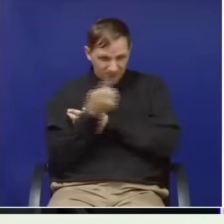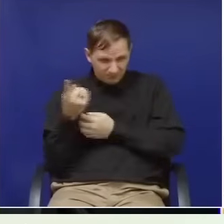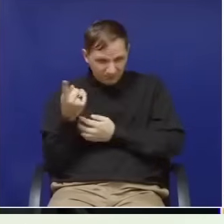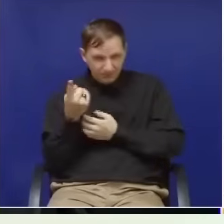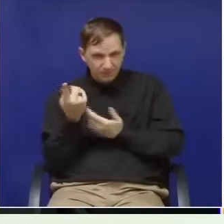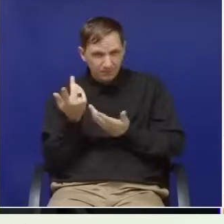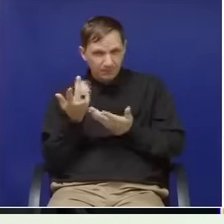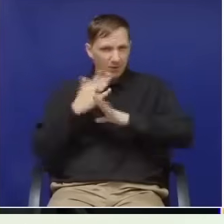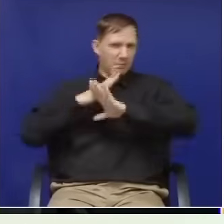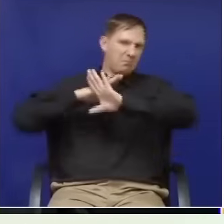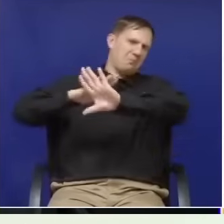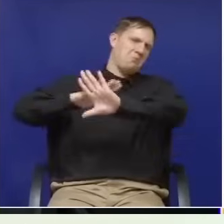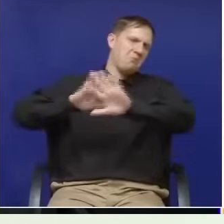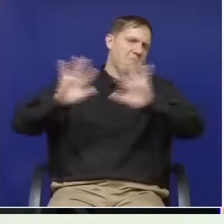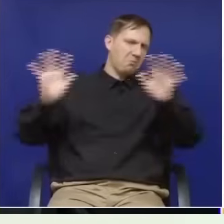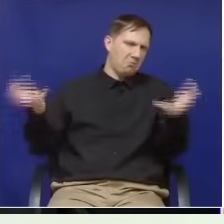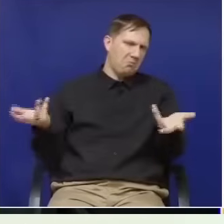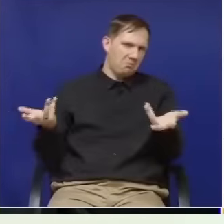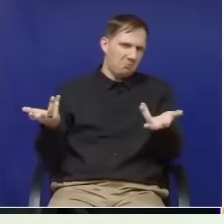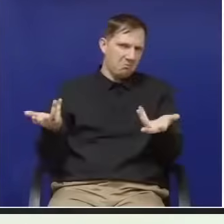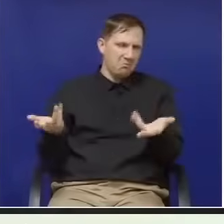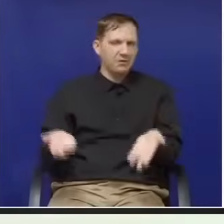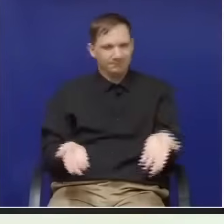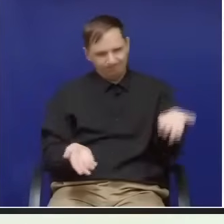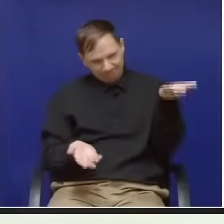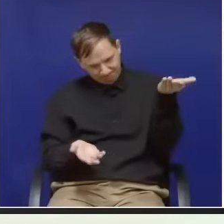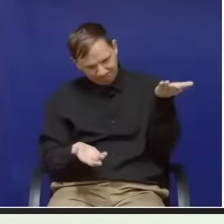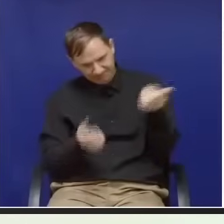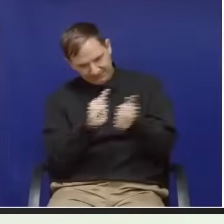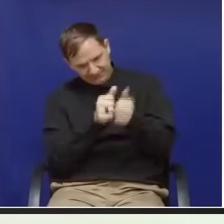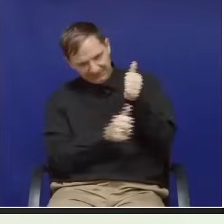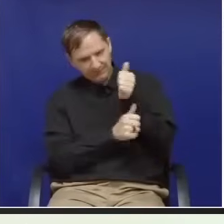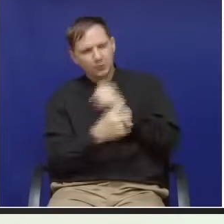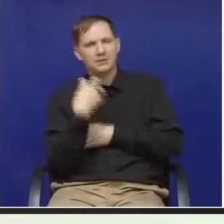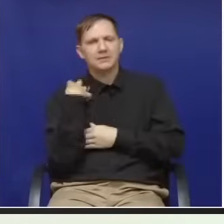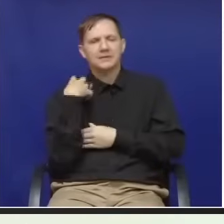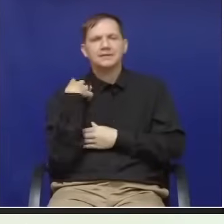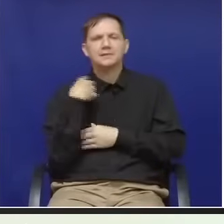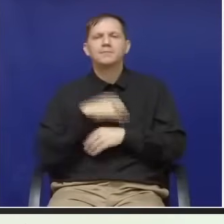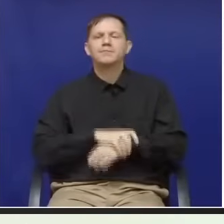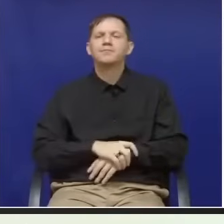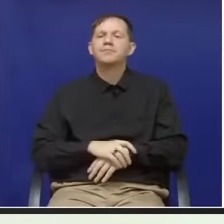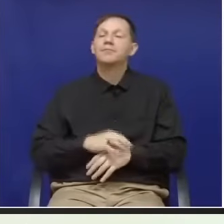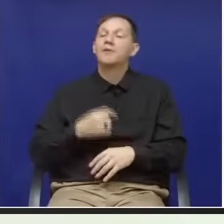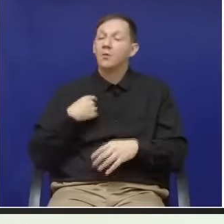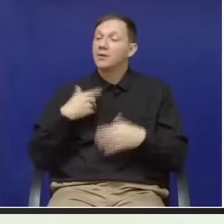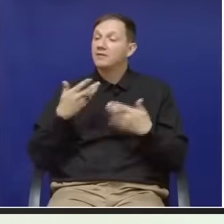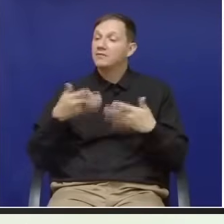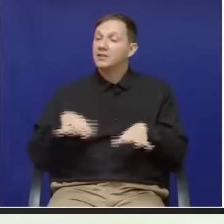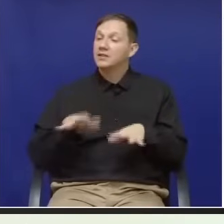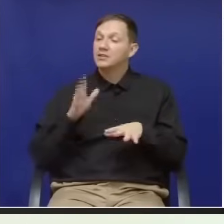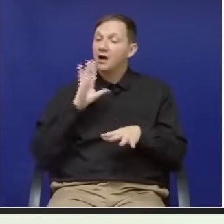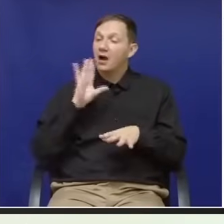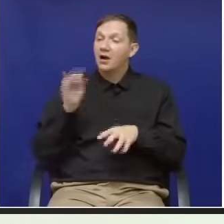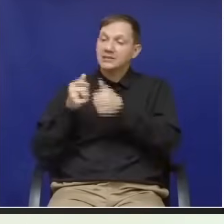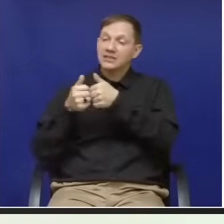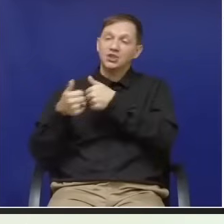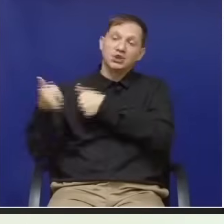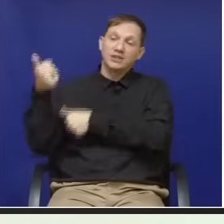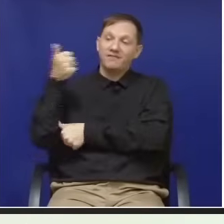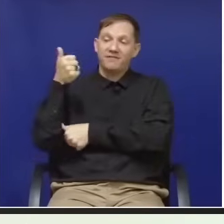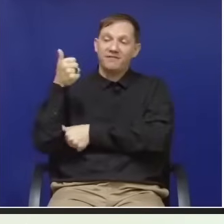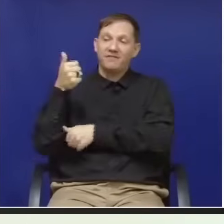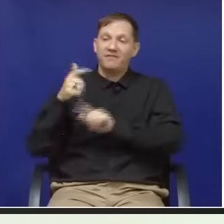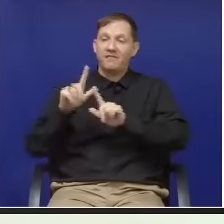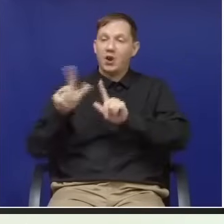you. The Honourable Deputy Minister. We have asked the Chief of Logistics as well as the Chief